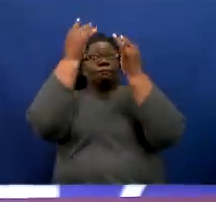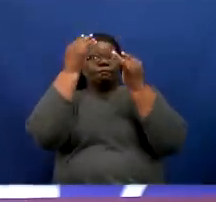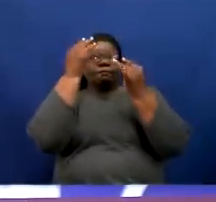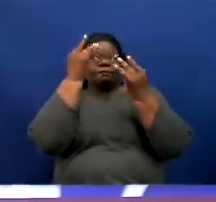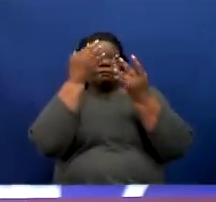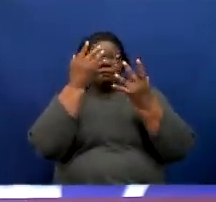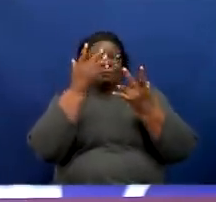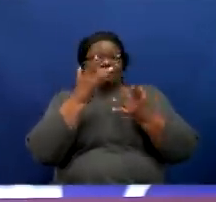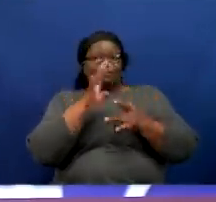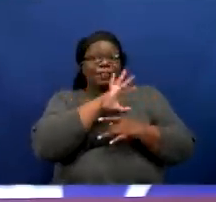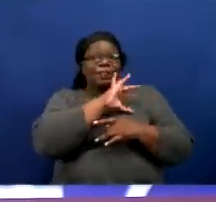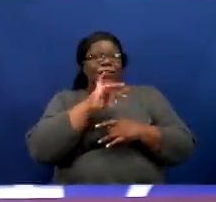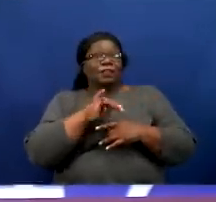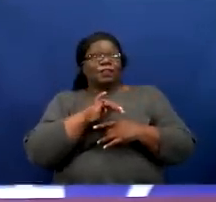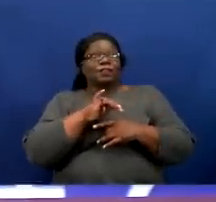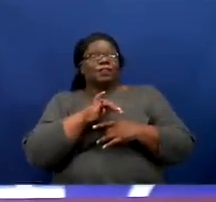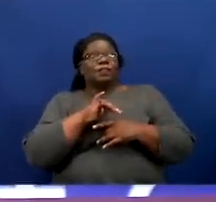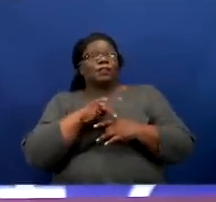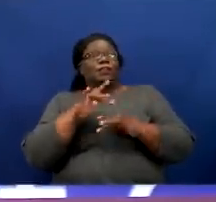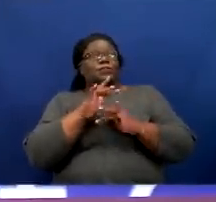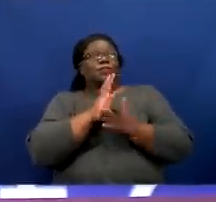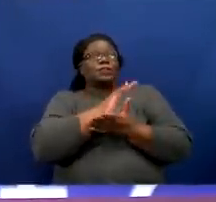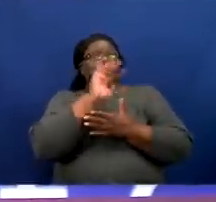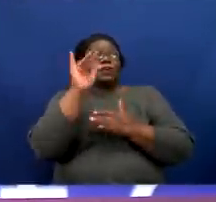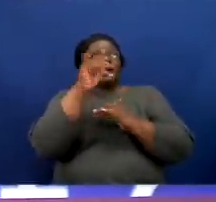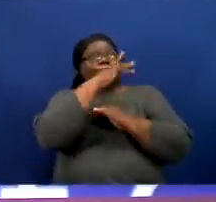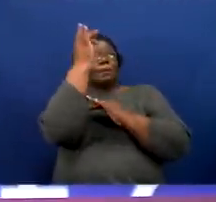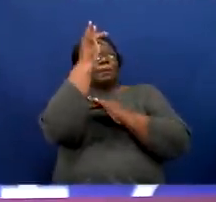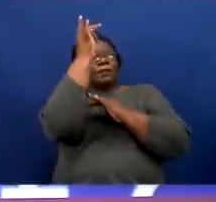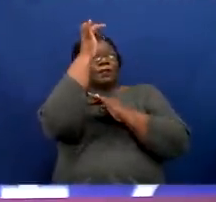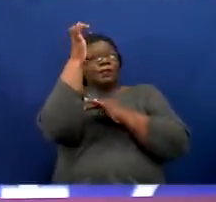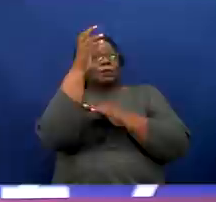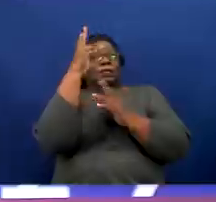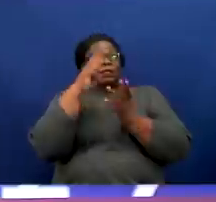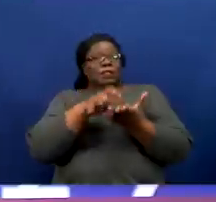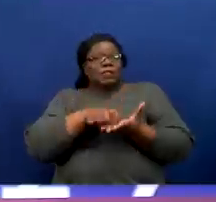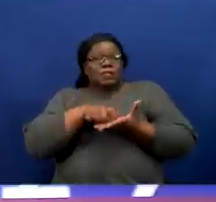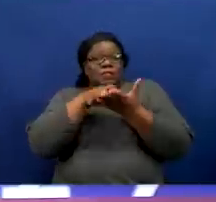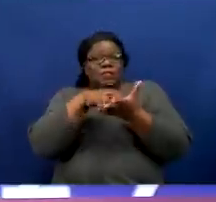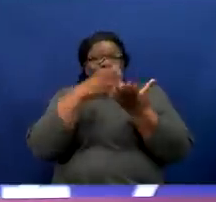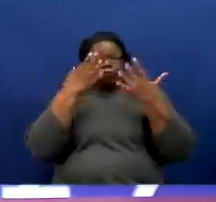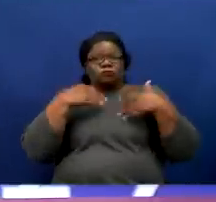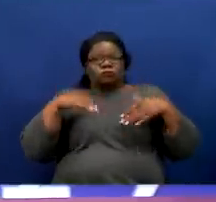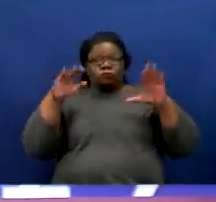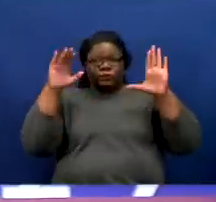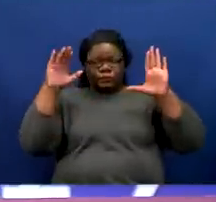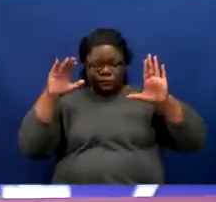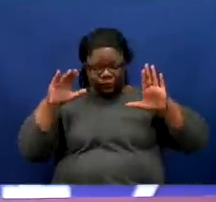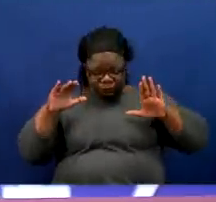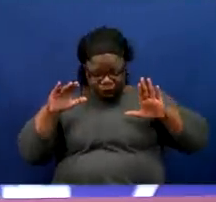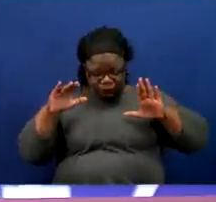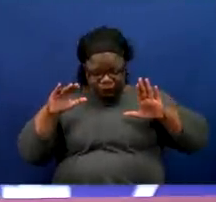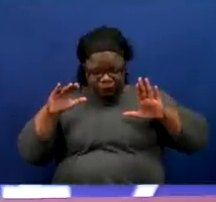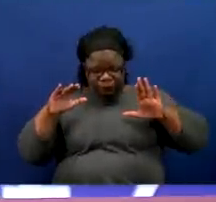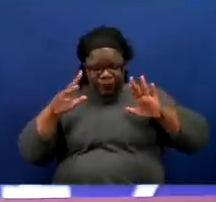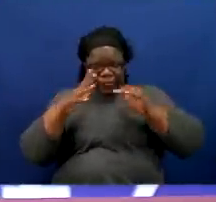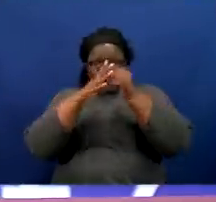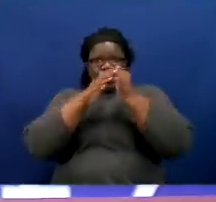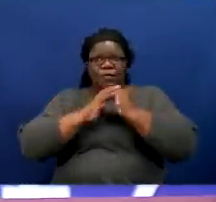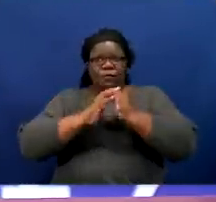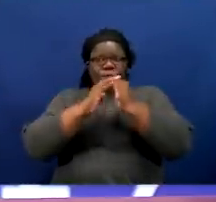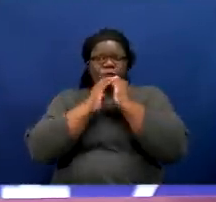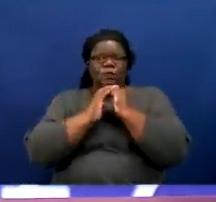and the glory of the Lord above the temple, they knelt on the pavement with their faces to the ground, and they